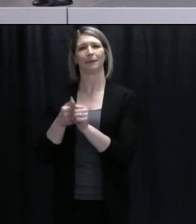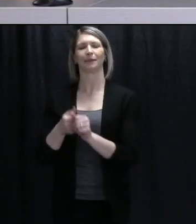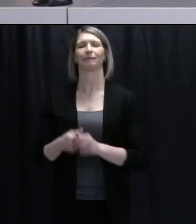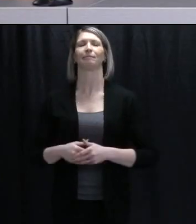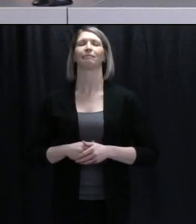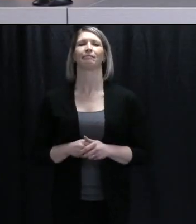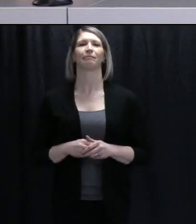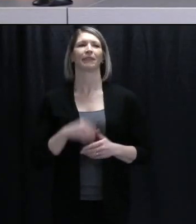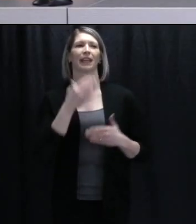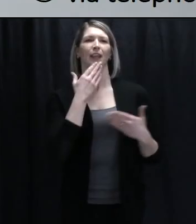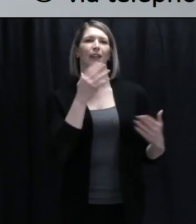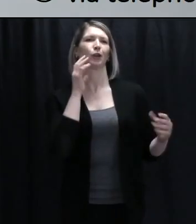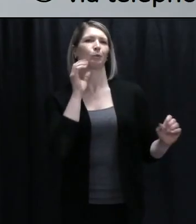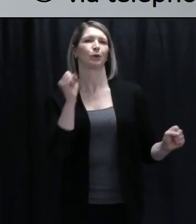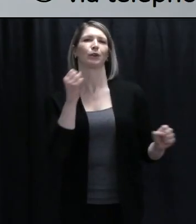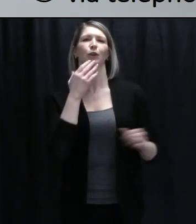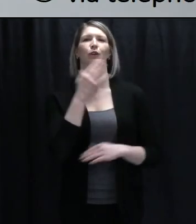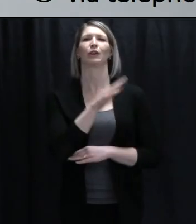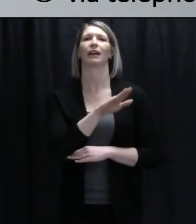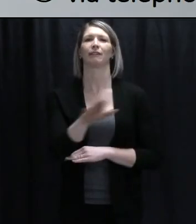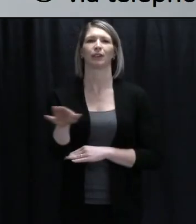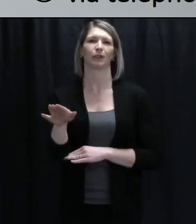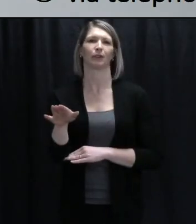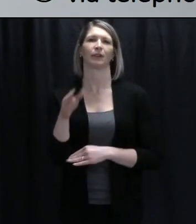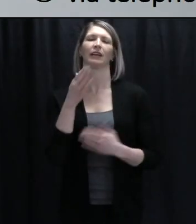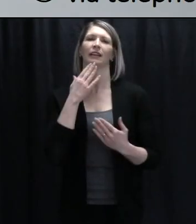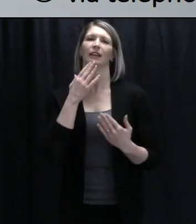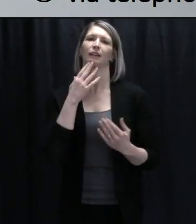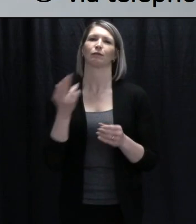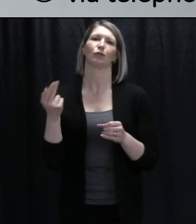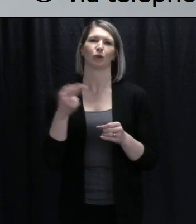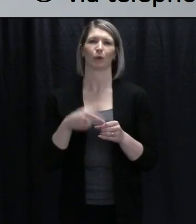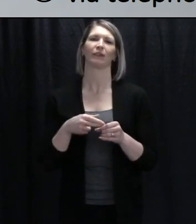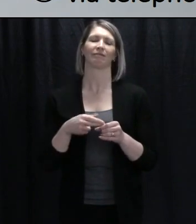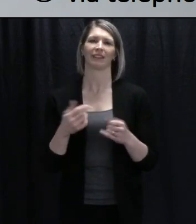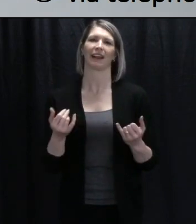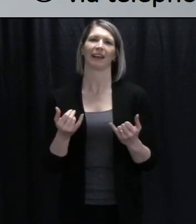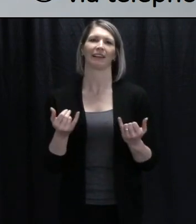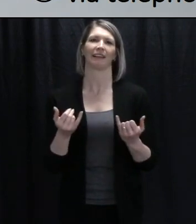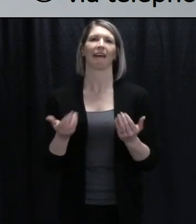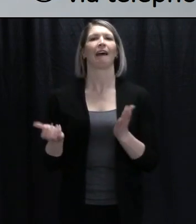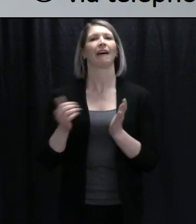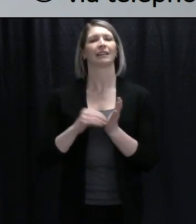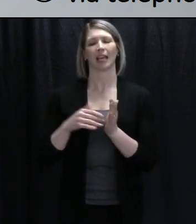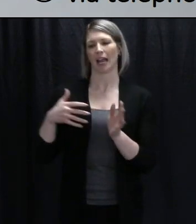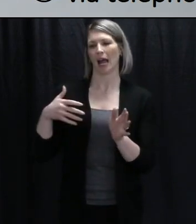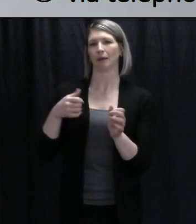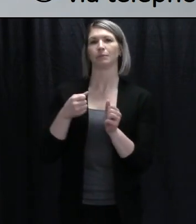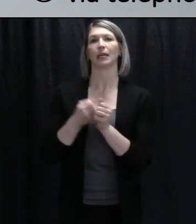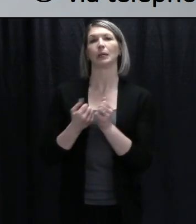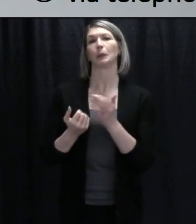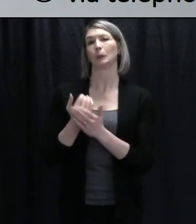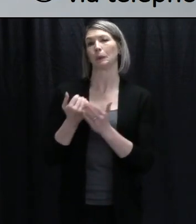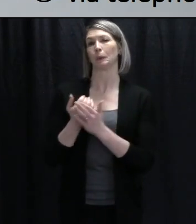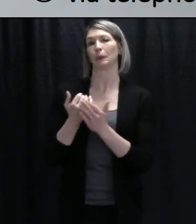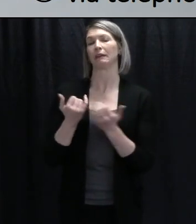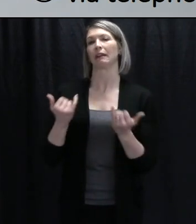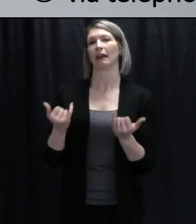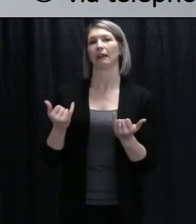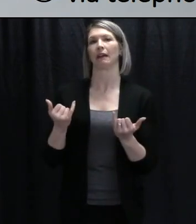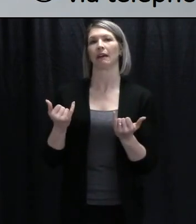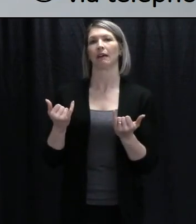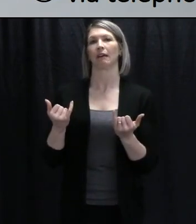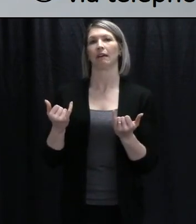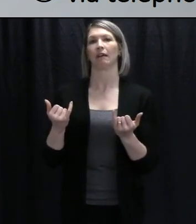Thank you, Premier. Good afternoon, everyone. Thank you for joining us today. I'll begin with an update on the number of cases in our province. Since